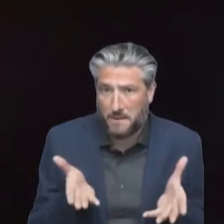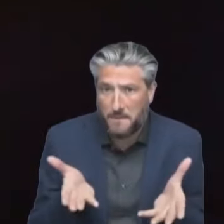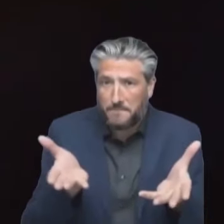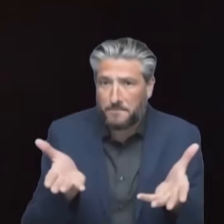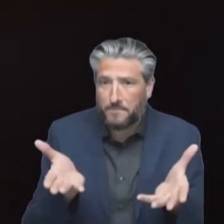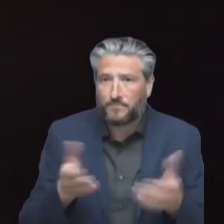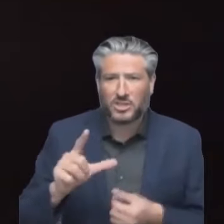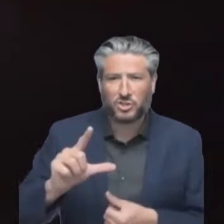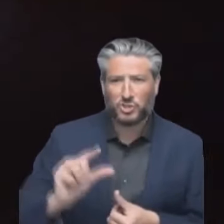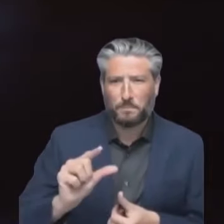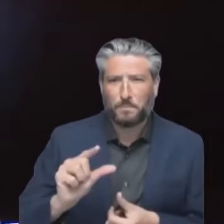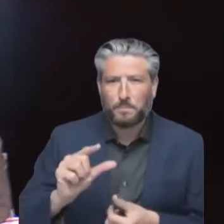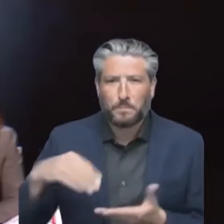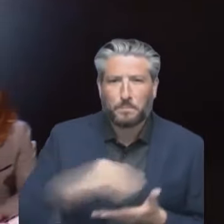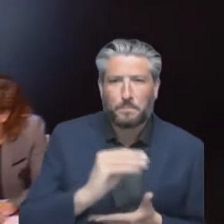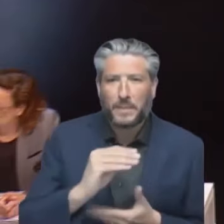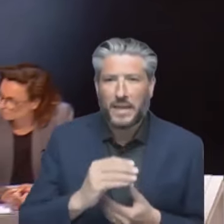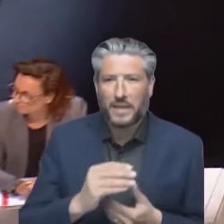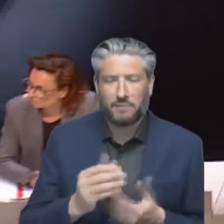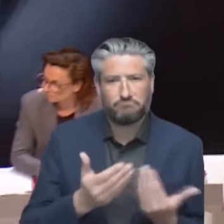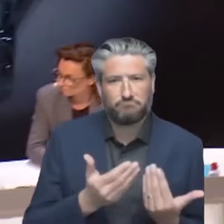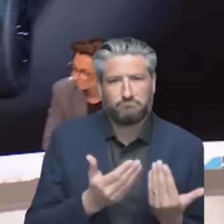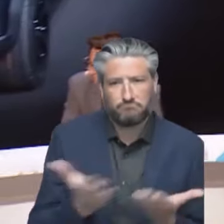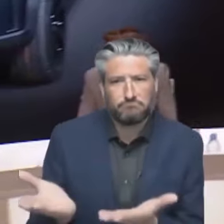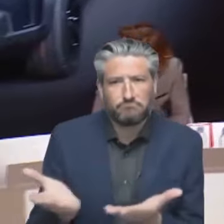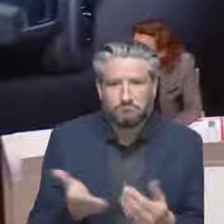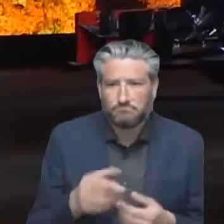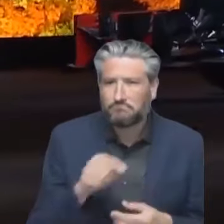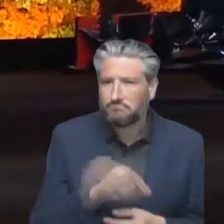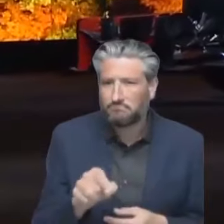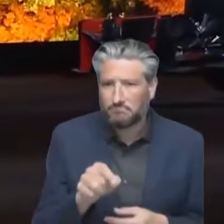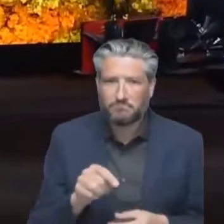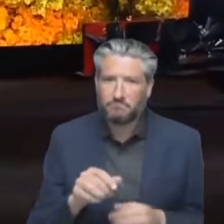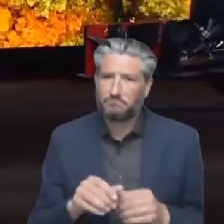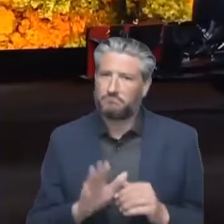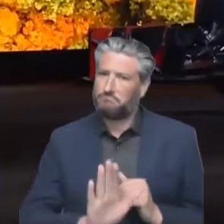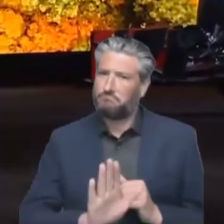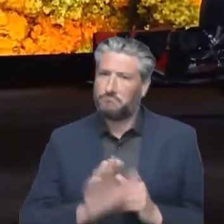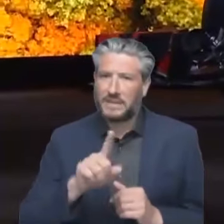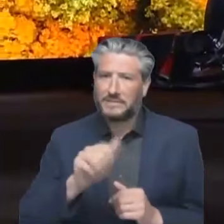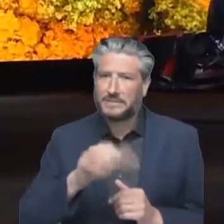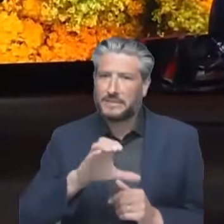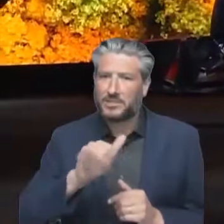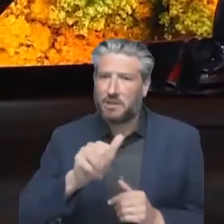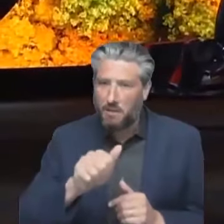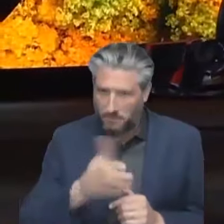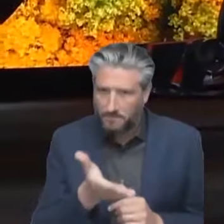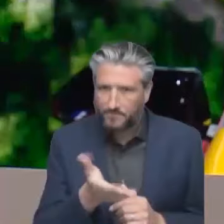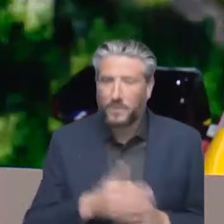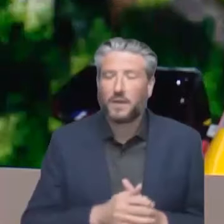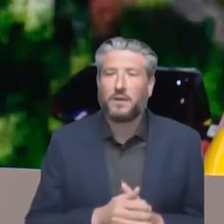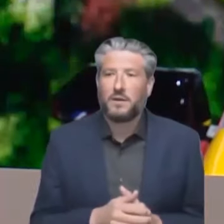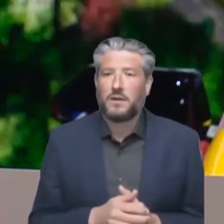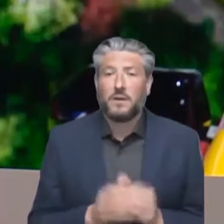this as much as we should have. But in the future, we are really going to push Alpine towards a pure